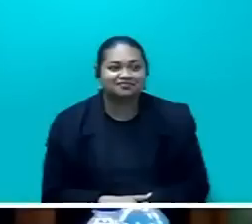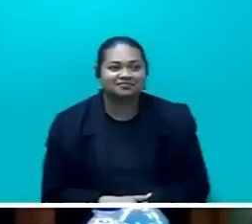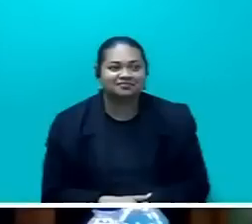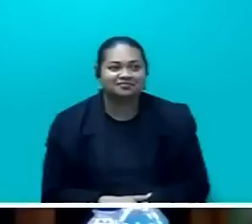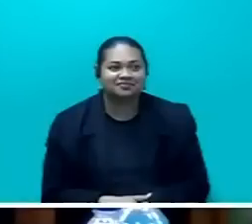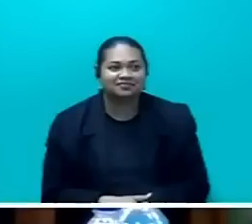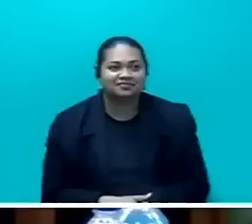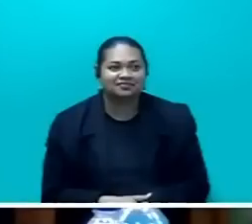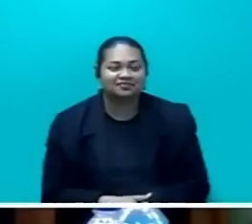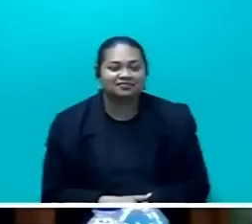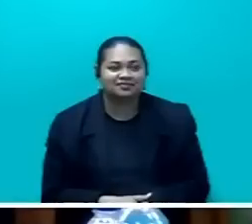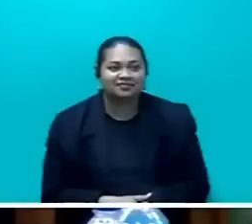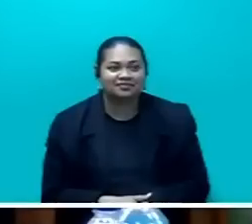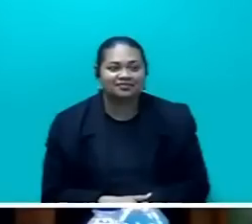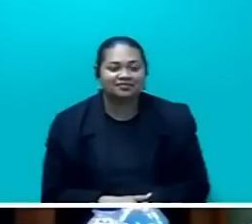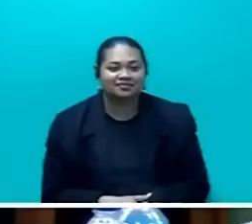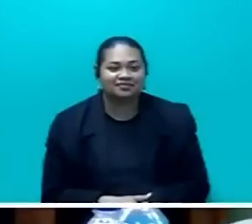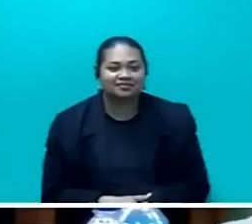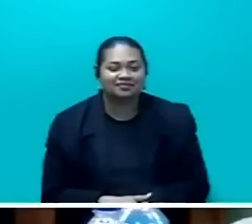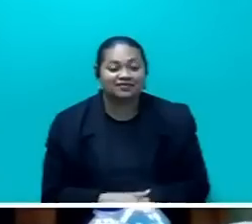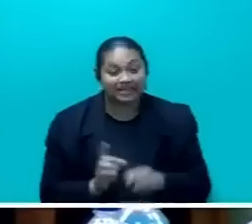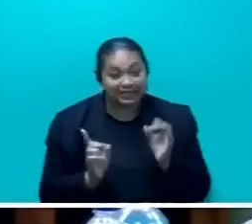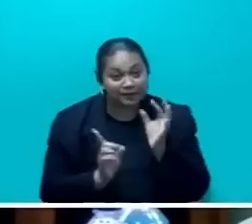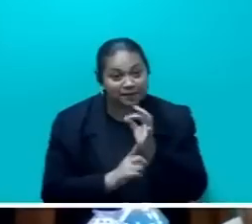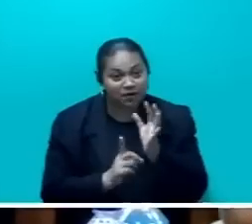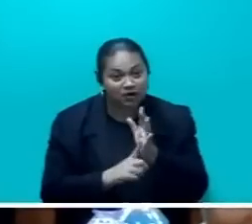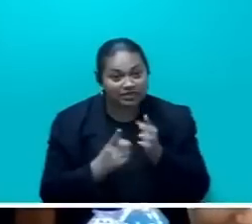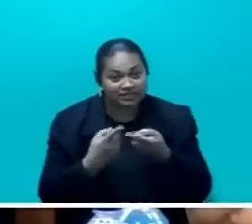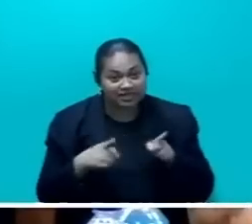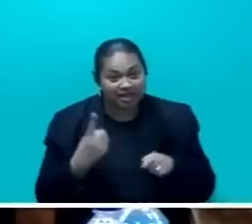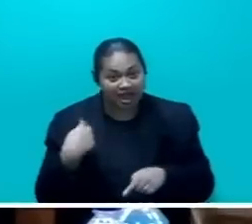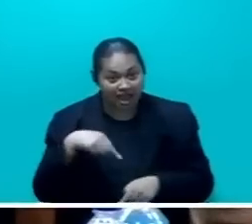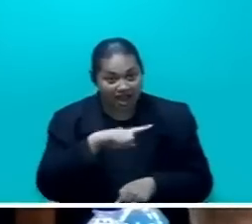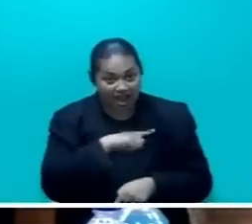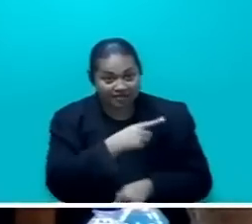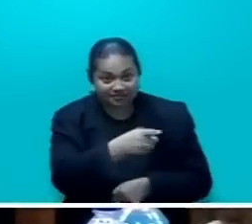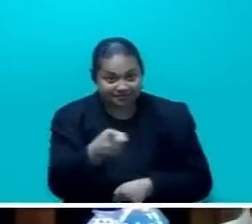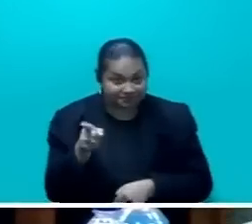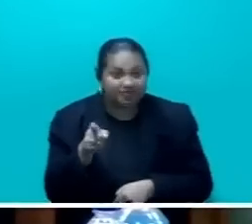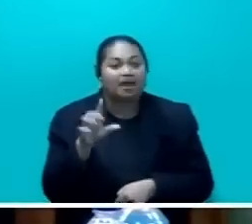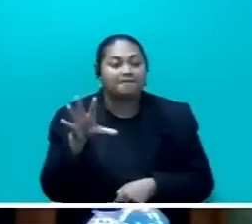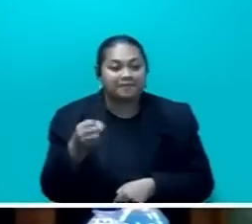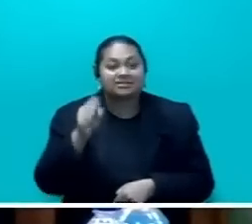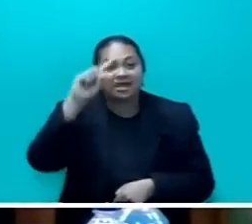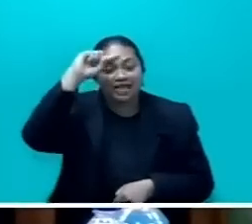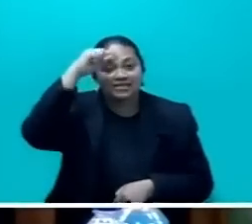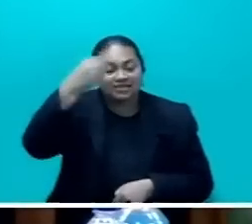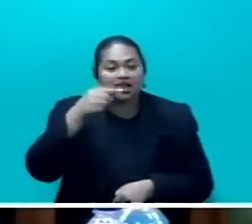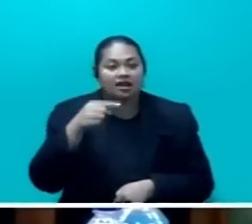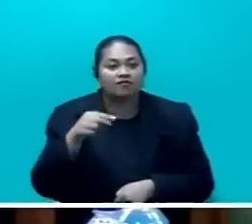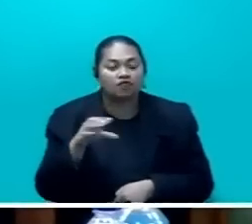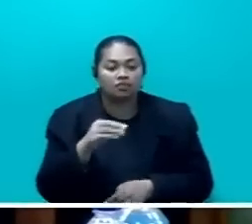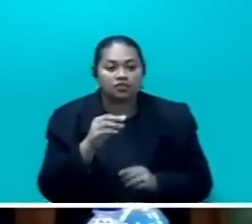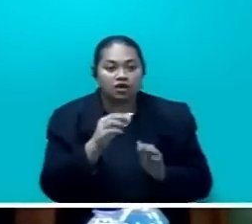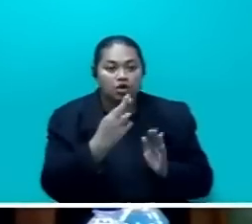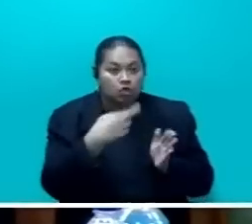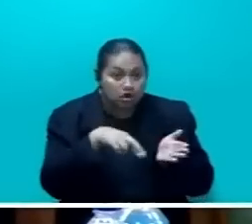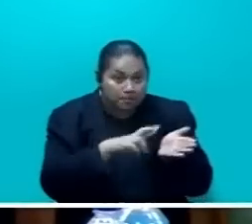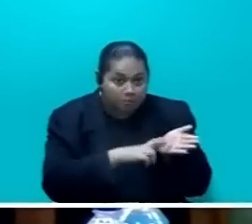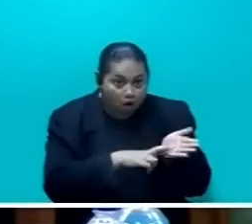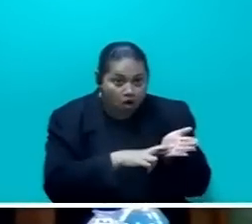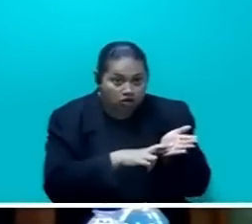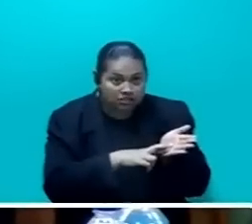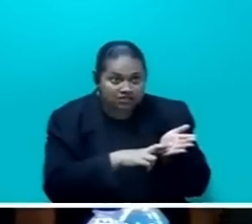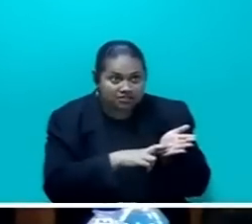Mr. Speaker, the important thing for us to understand out of this report and the legacy that they left